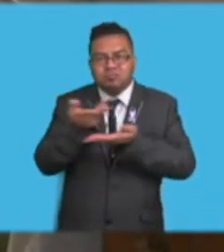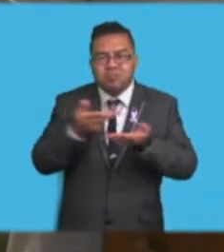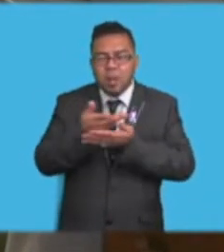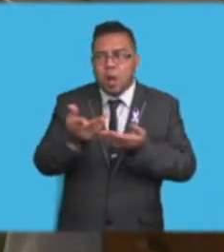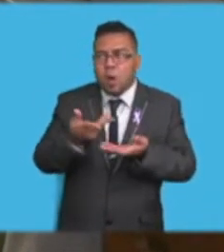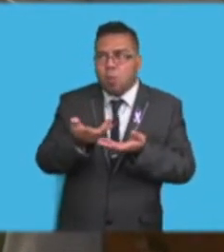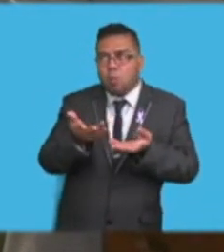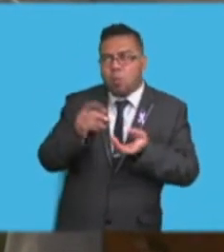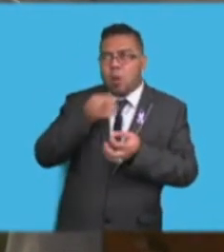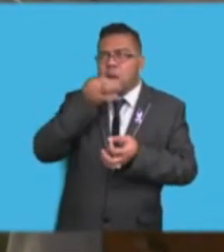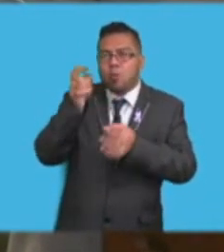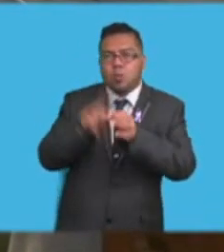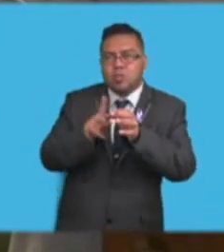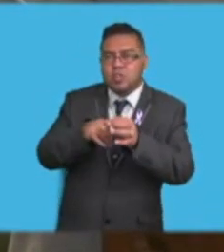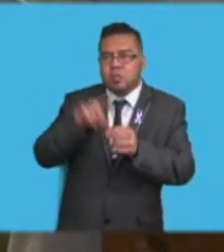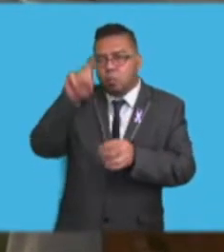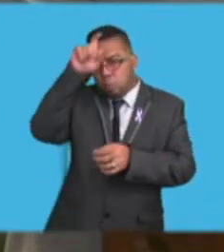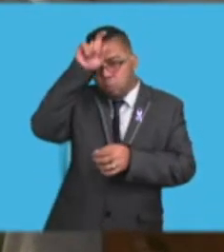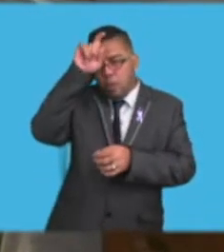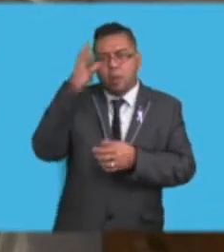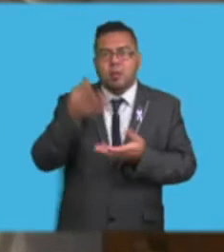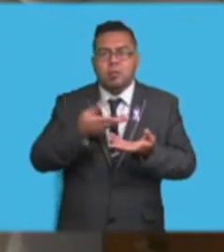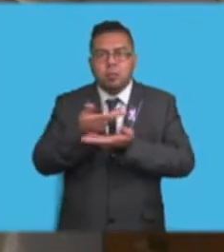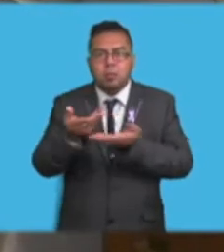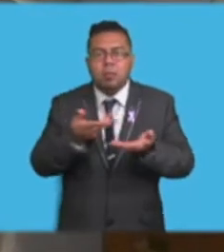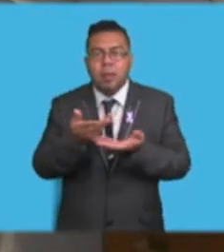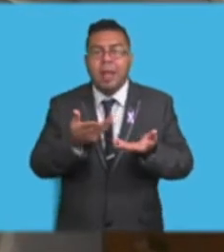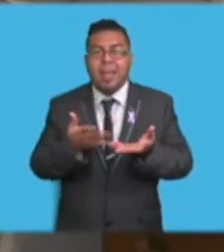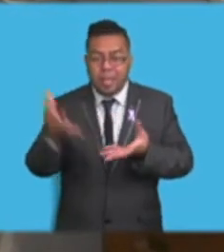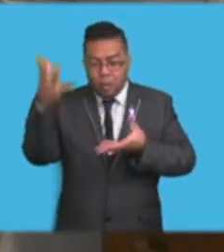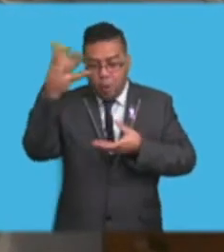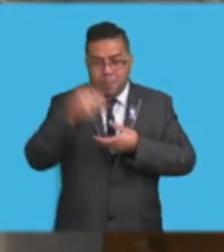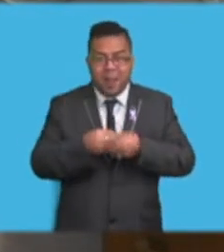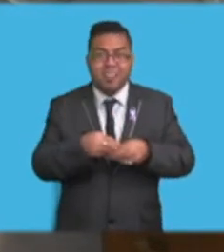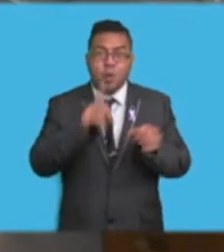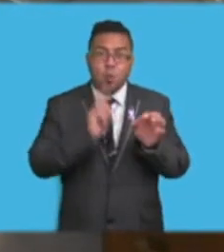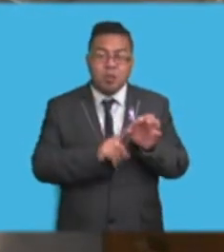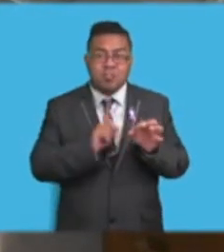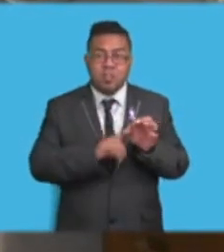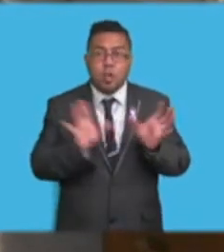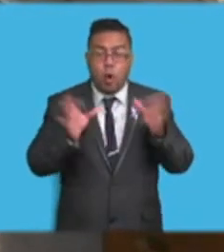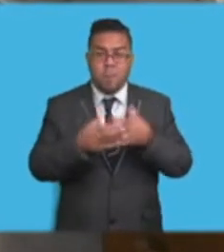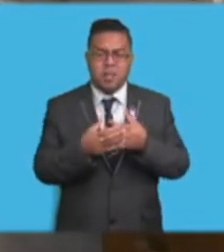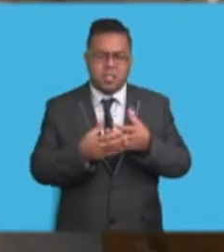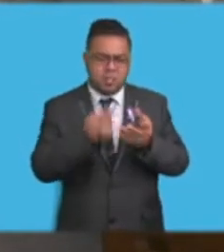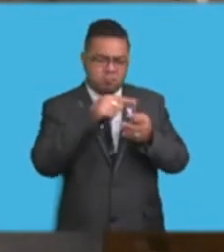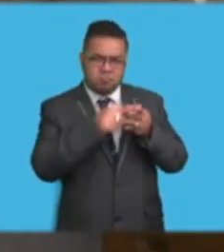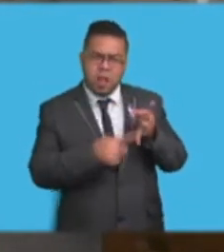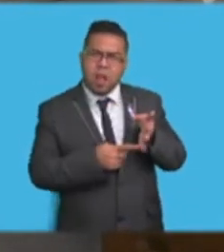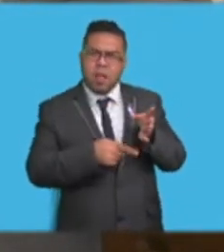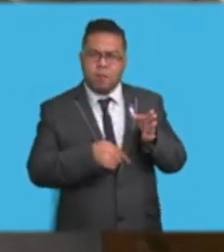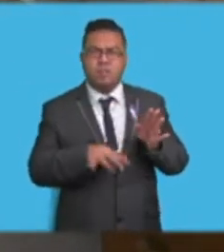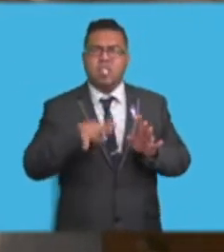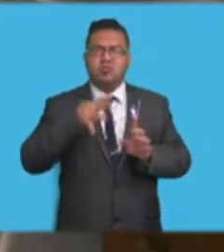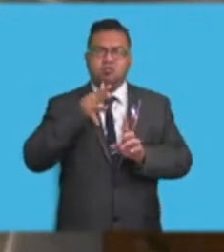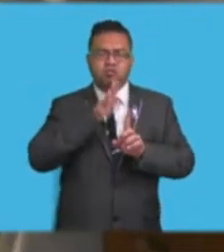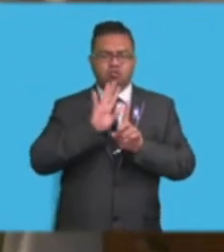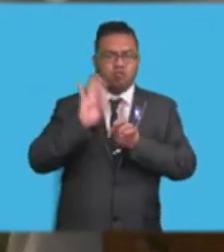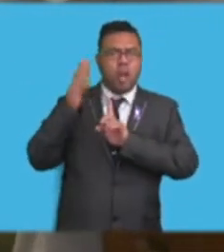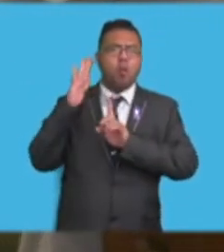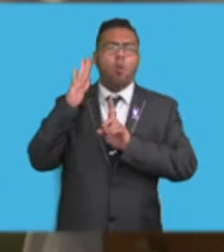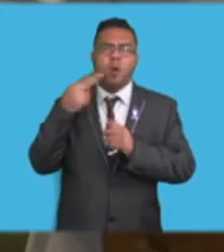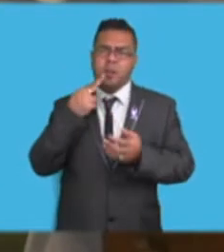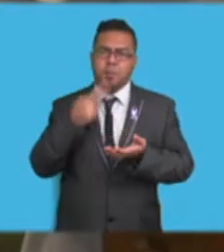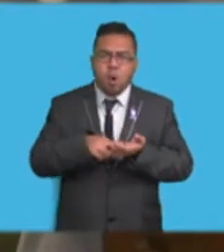had pertaining to our obligations under CEDAW. In compiling their questions, the committee had considered the shadow report which was submitted